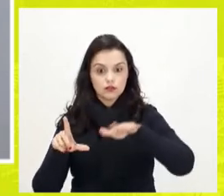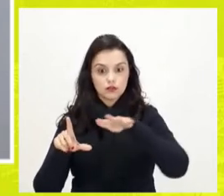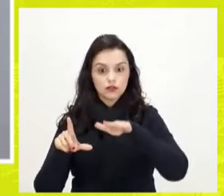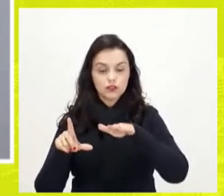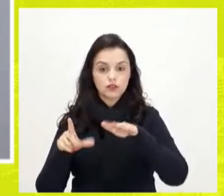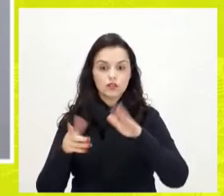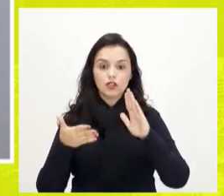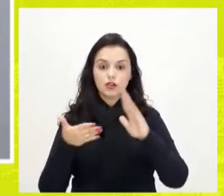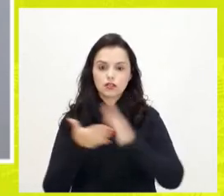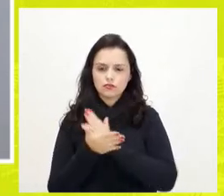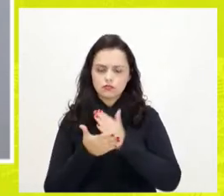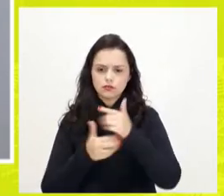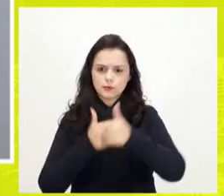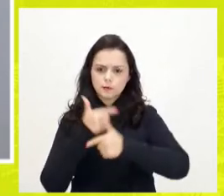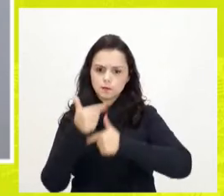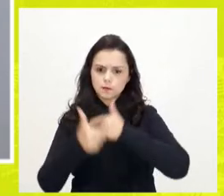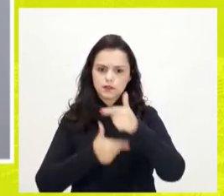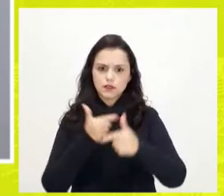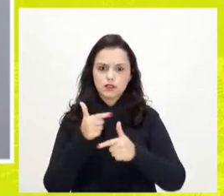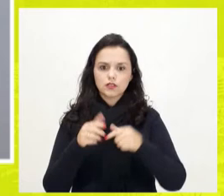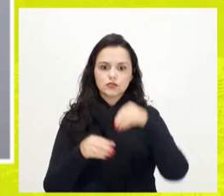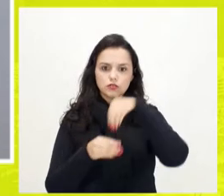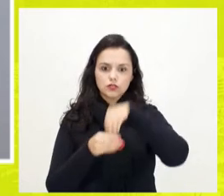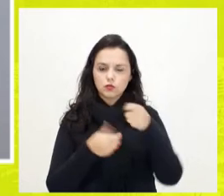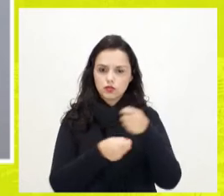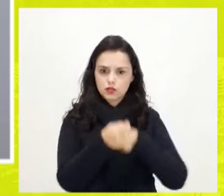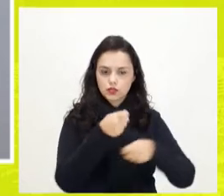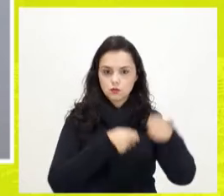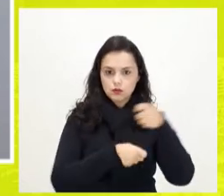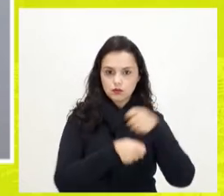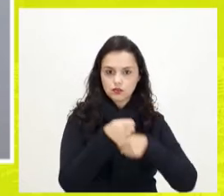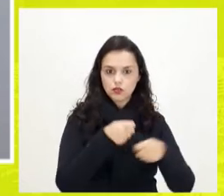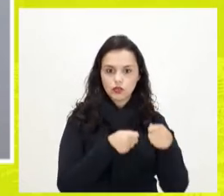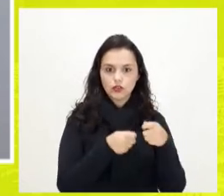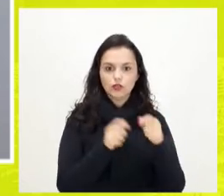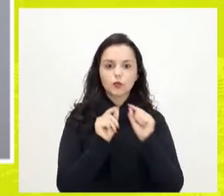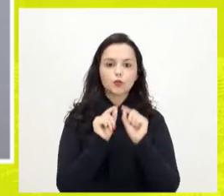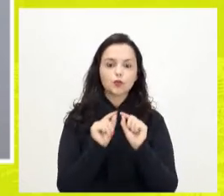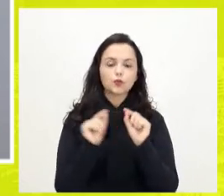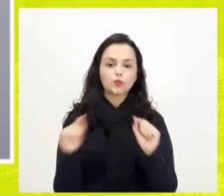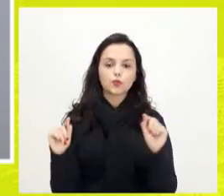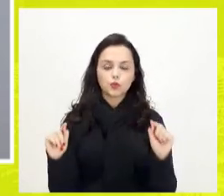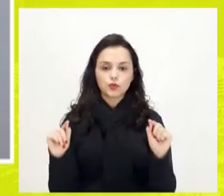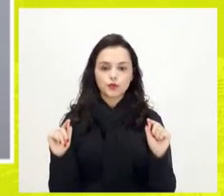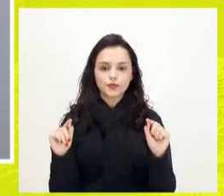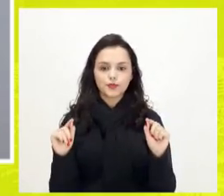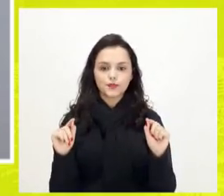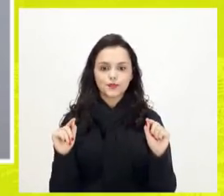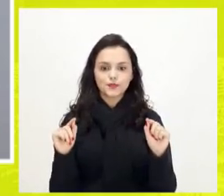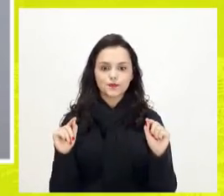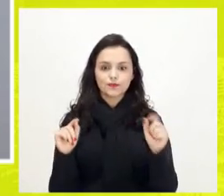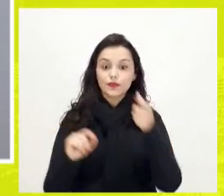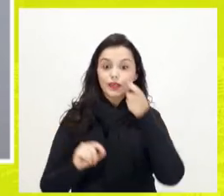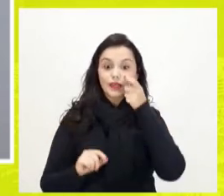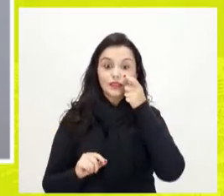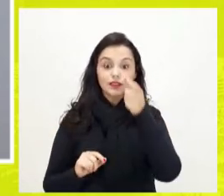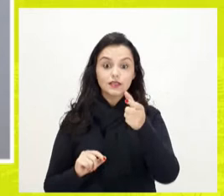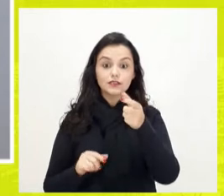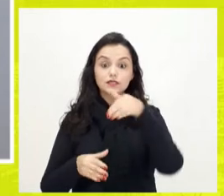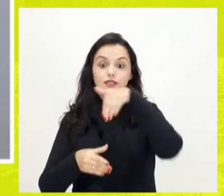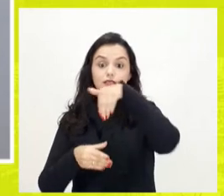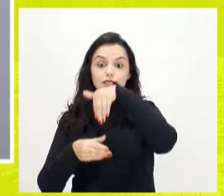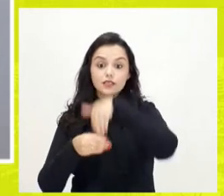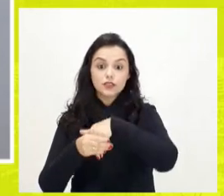could do is we started building some actions within the administrative sector